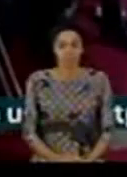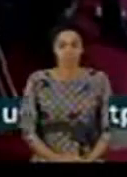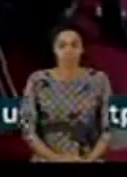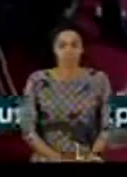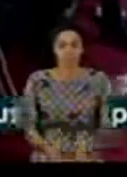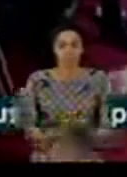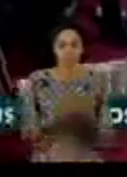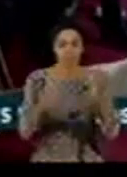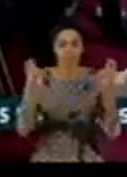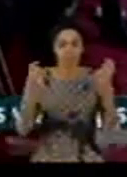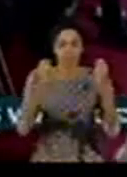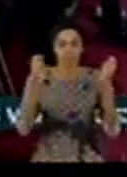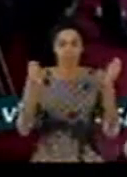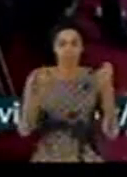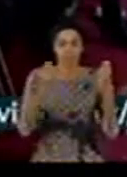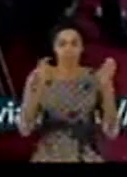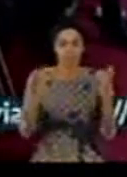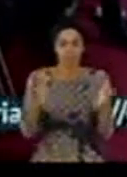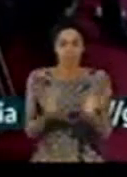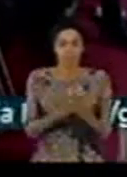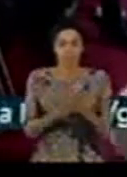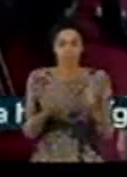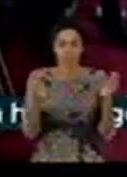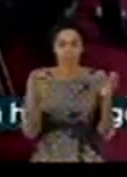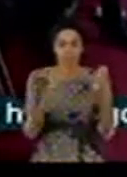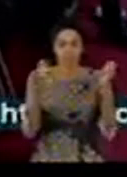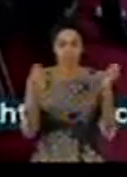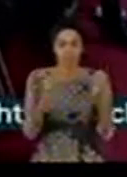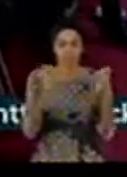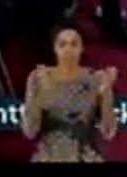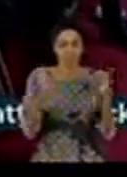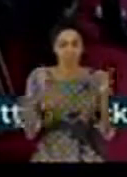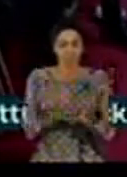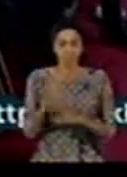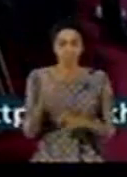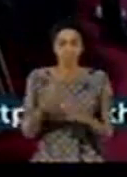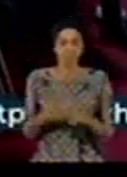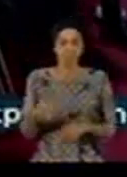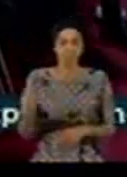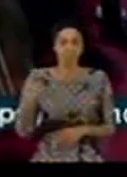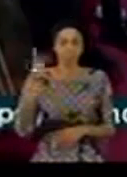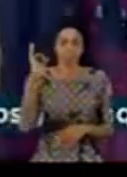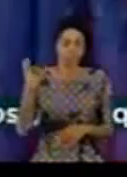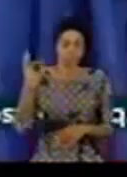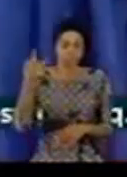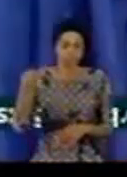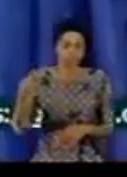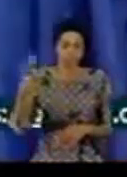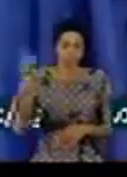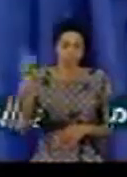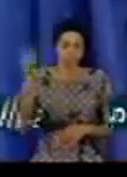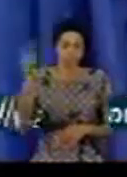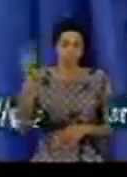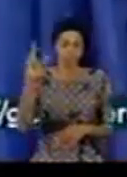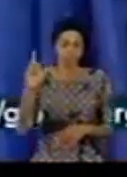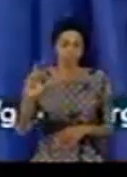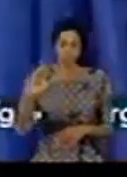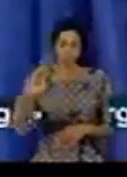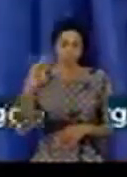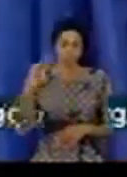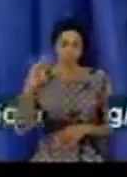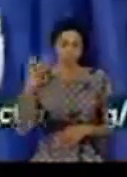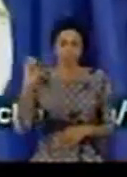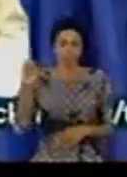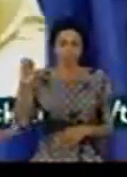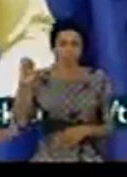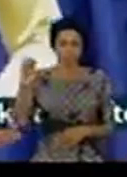Hallelujah. Hallelujah. My name is Pastor Paul Joseph. I am from River State,